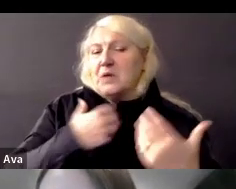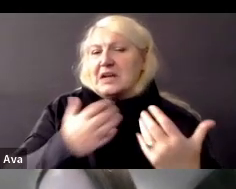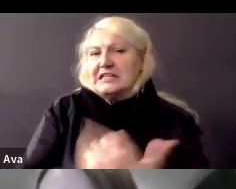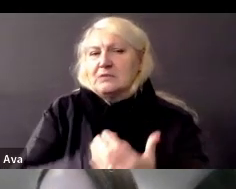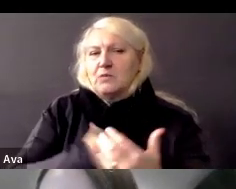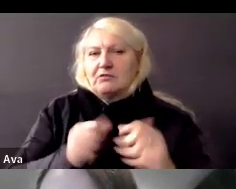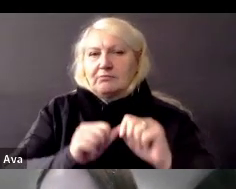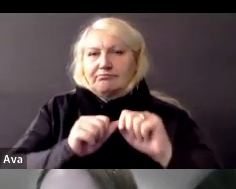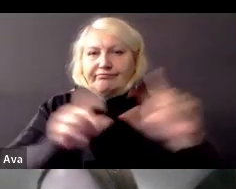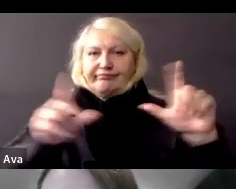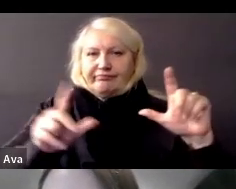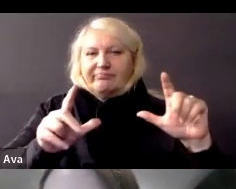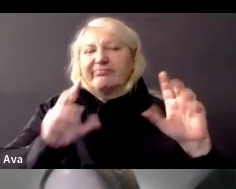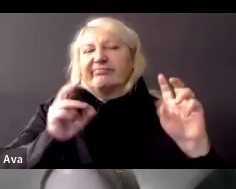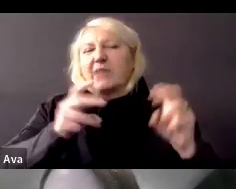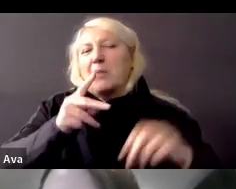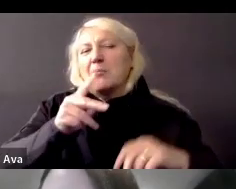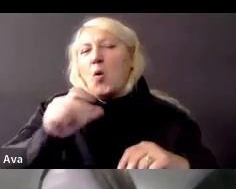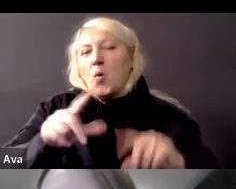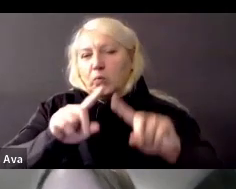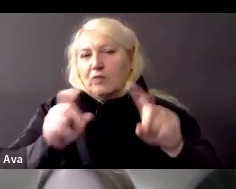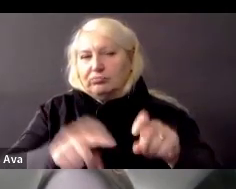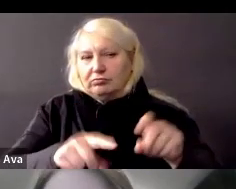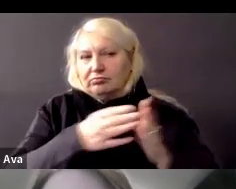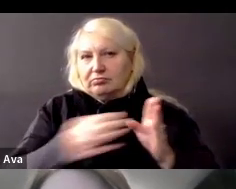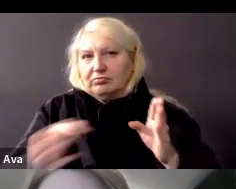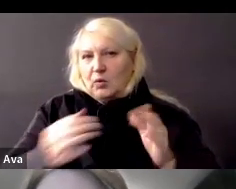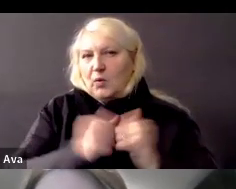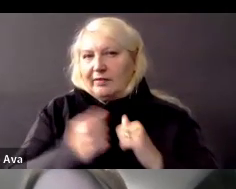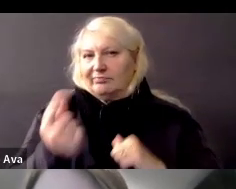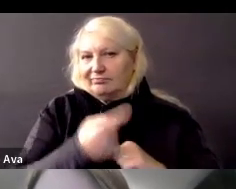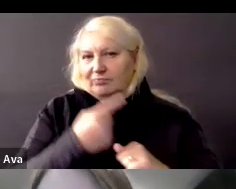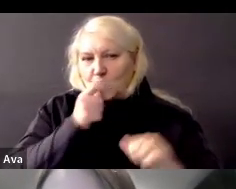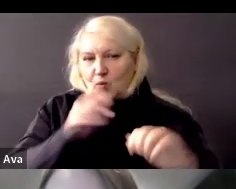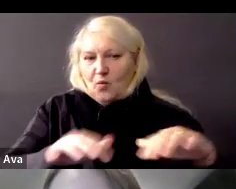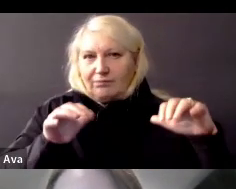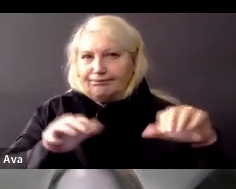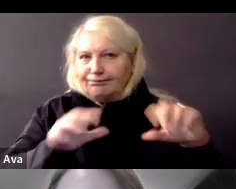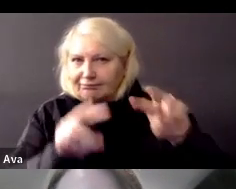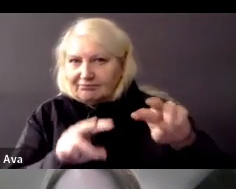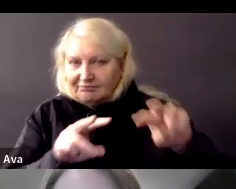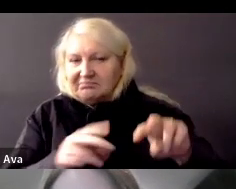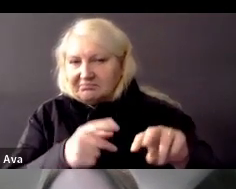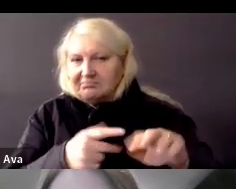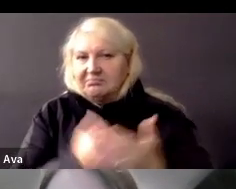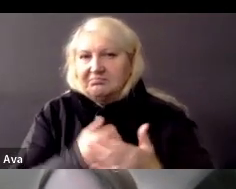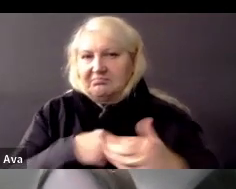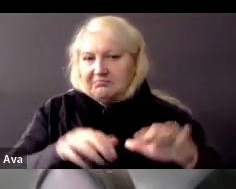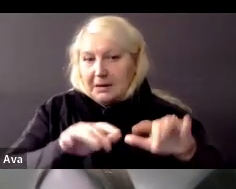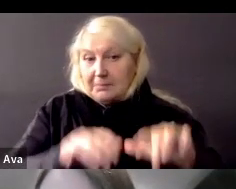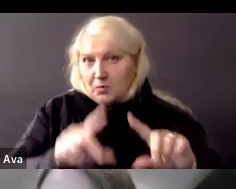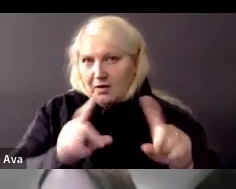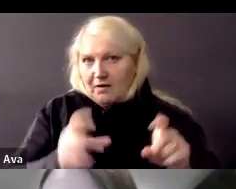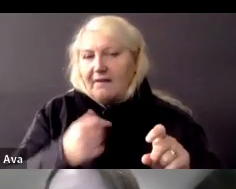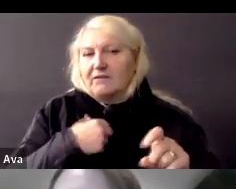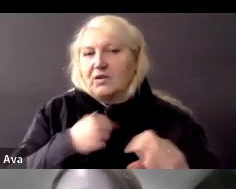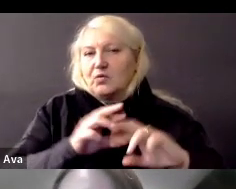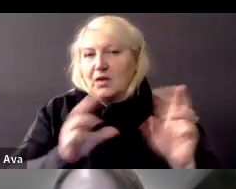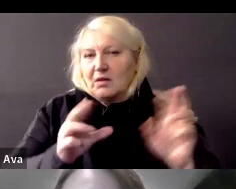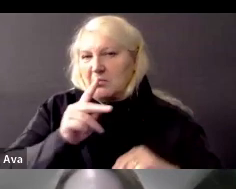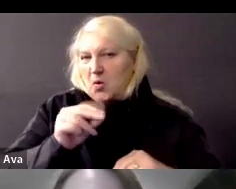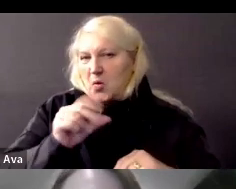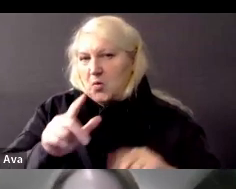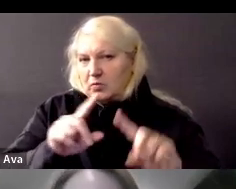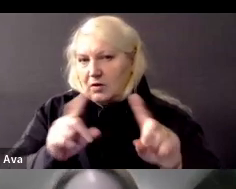an interactive question with the audience. So we do have a poll question that we're